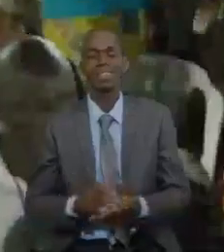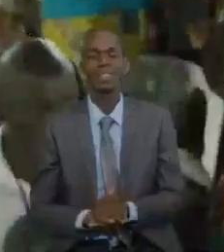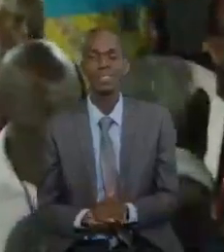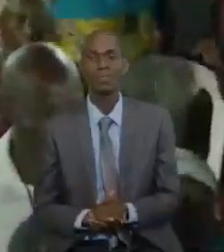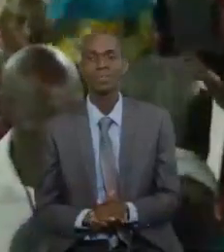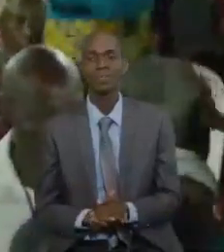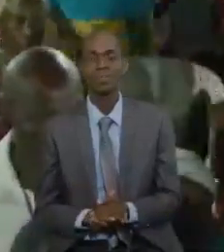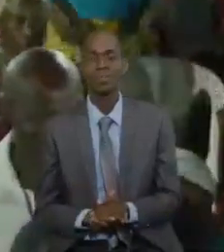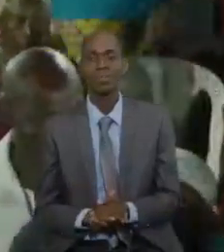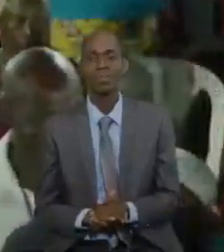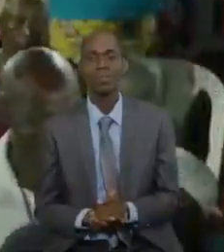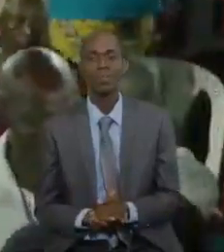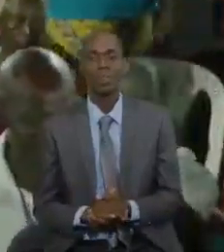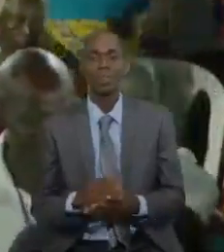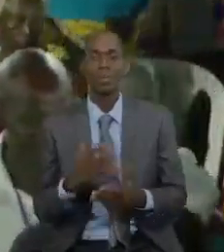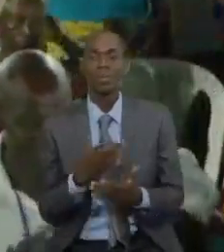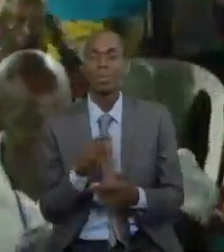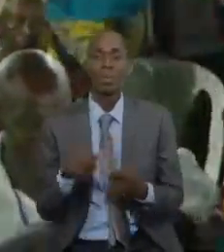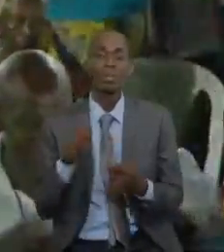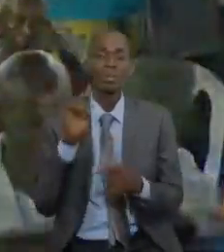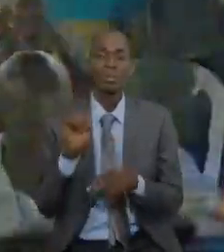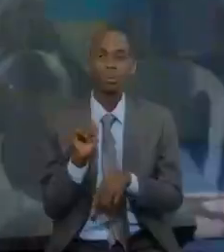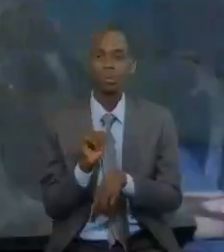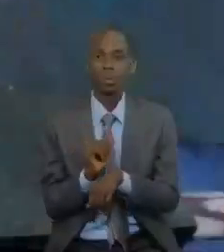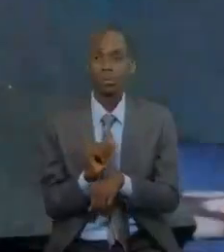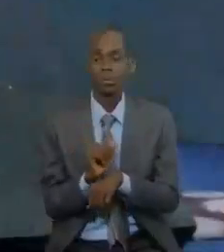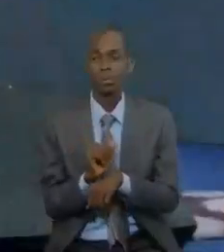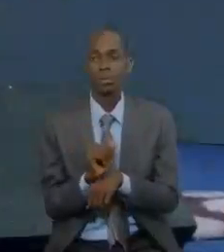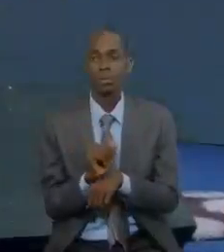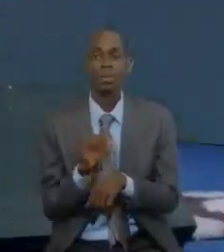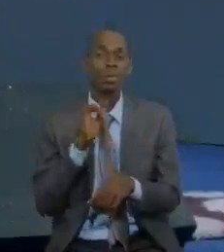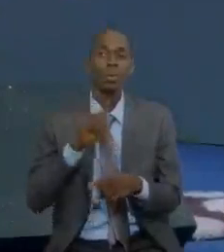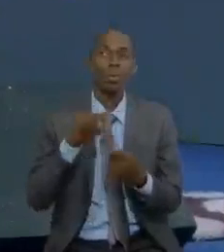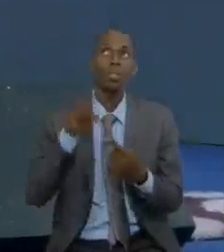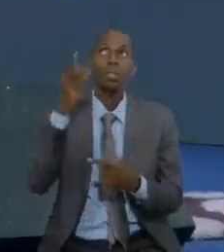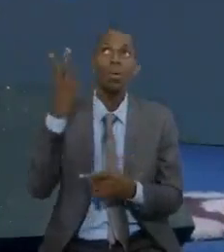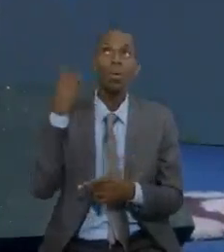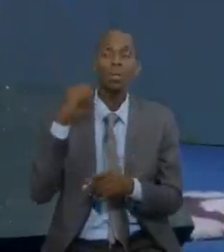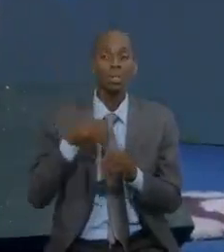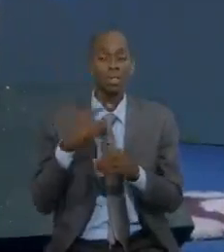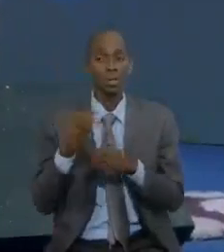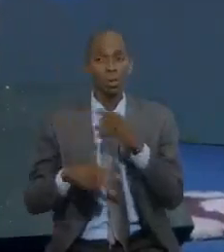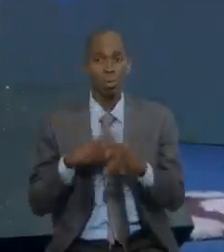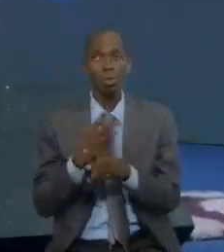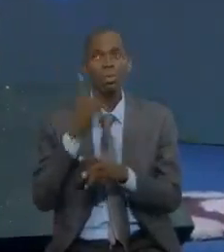When he was in the world, he saved the vilest of sinners.